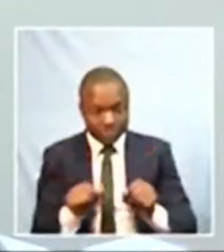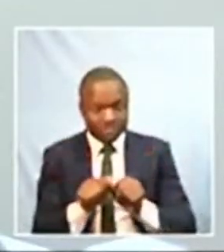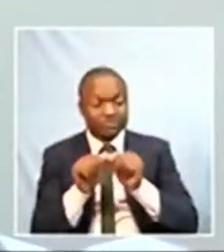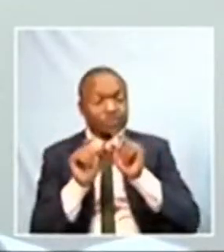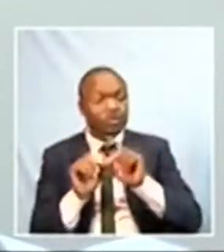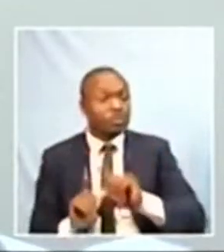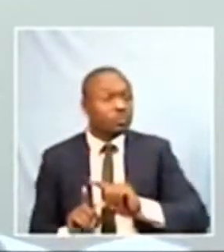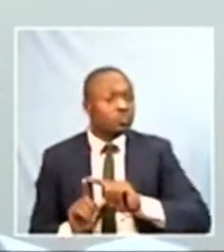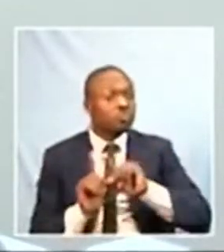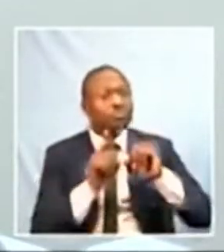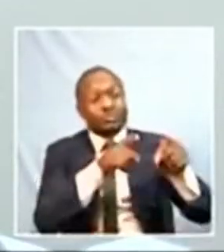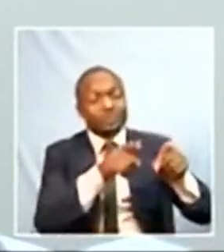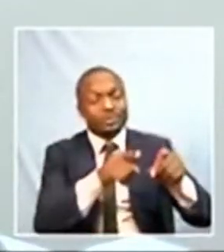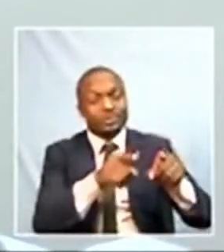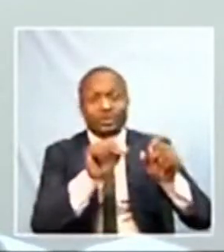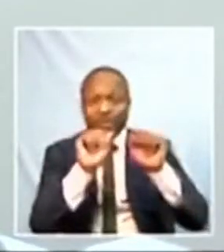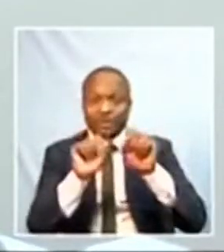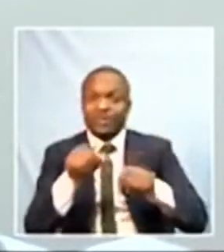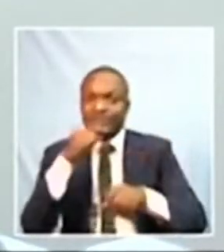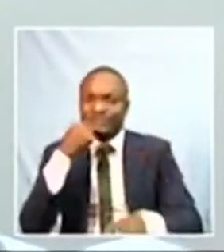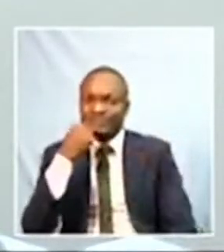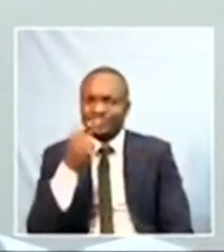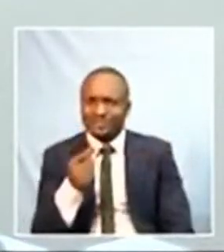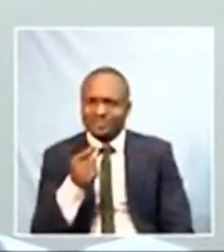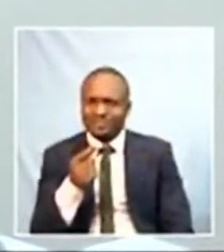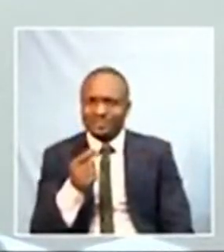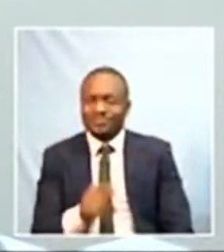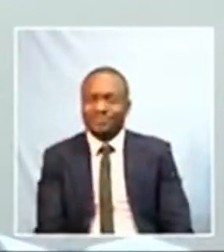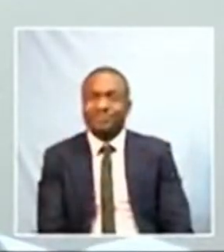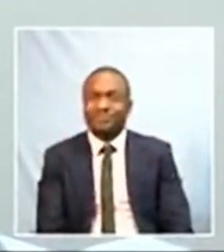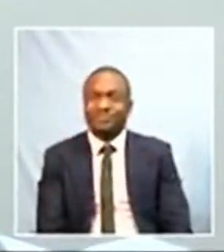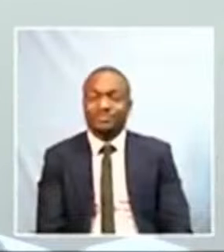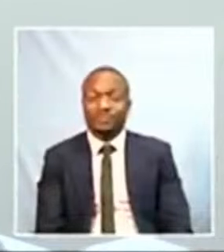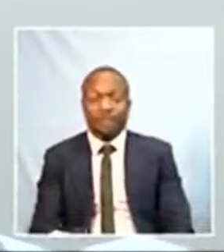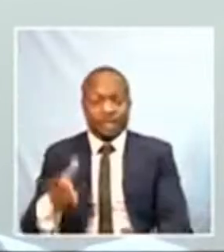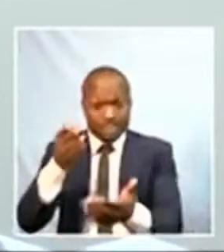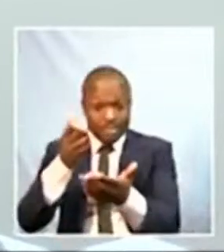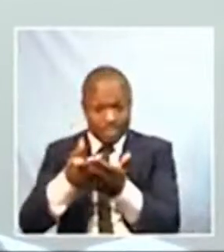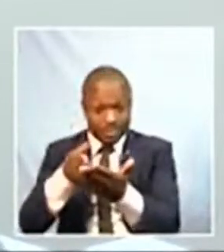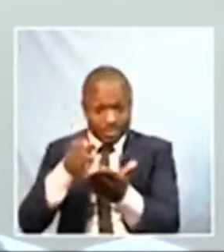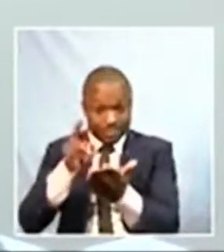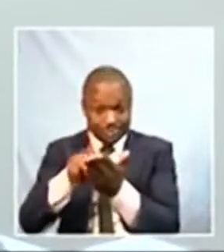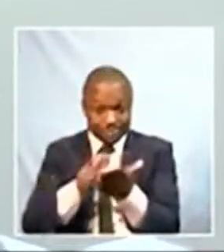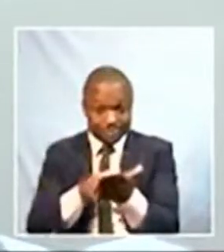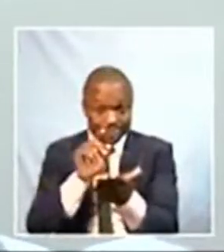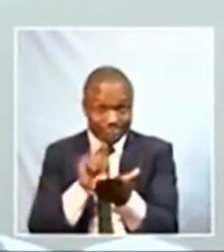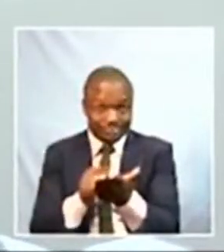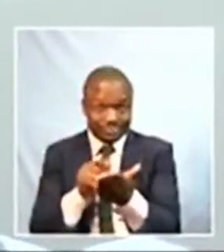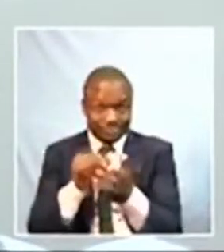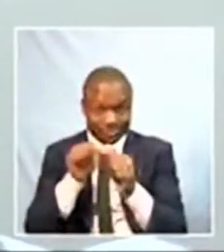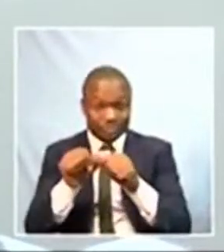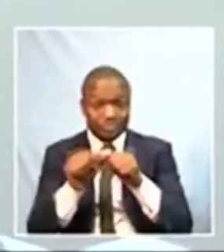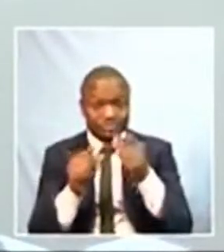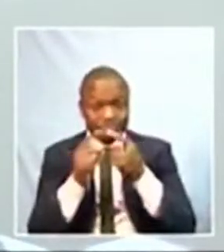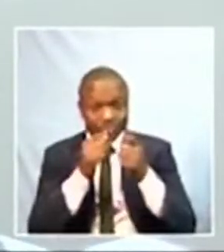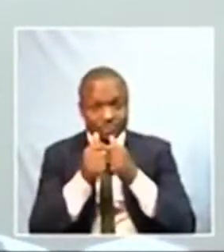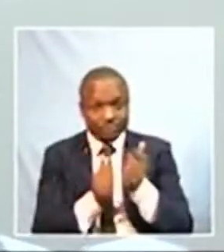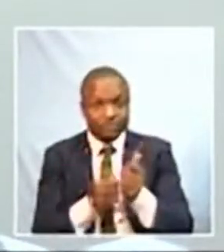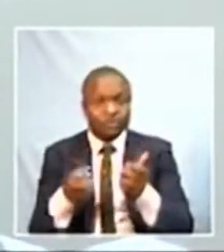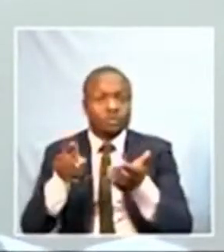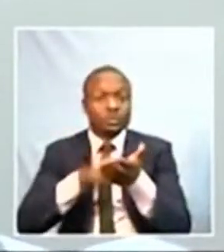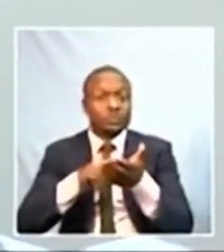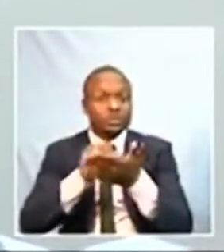went to, or maybe can I say that as at this report, they are still talking about